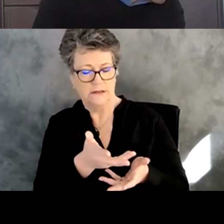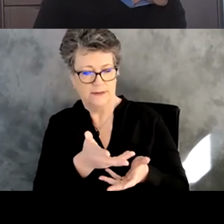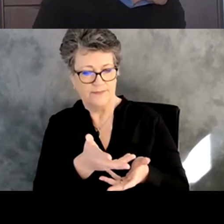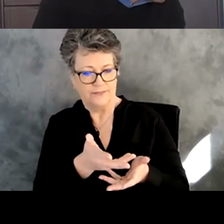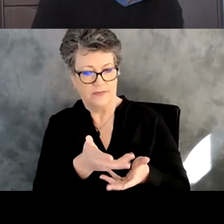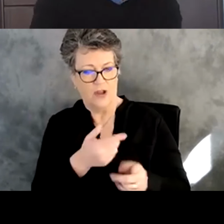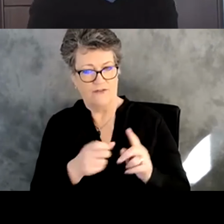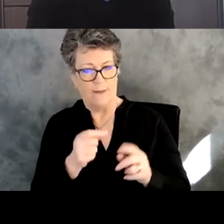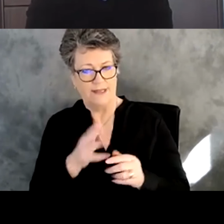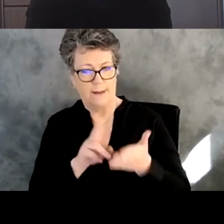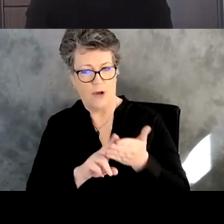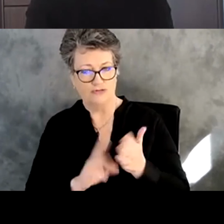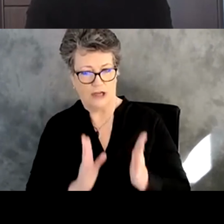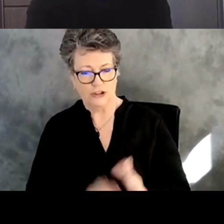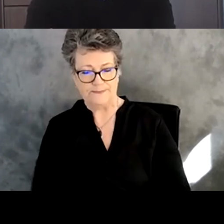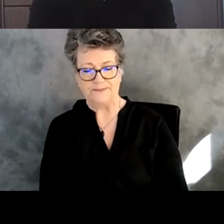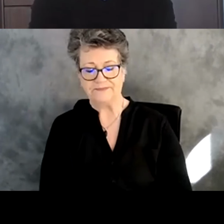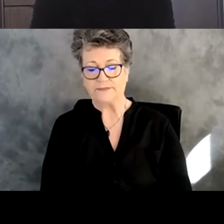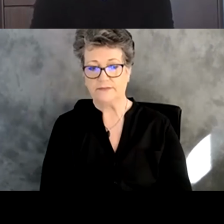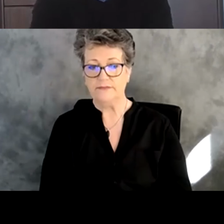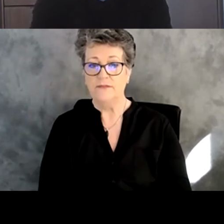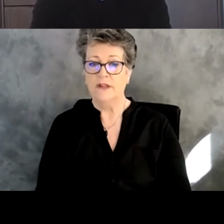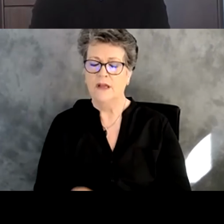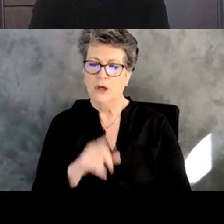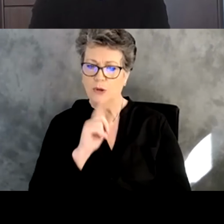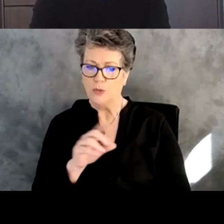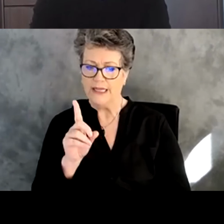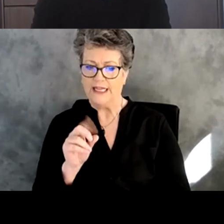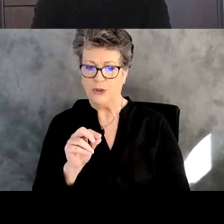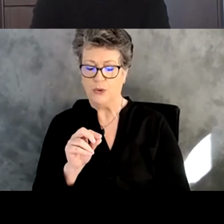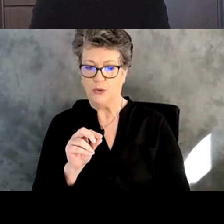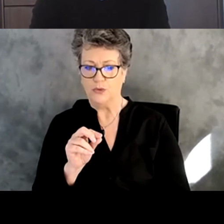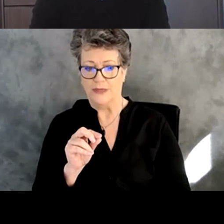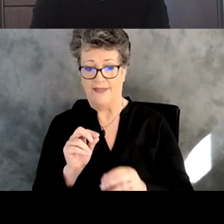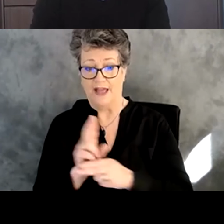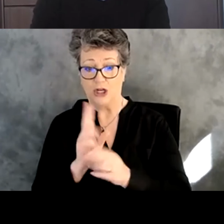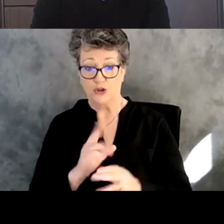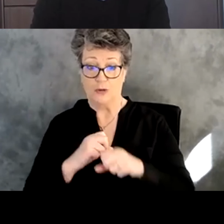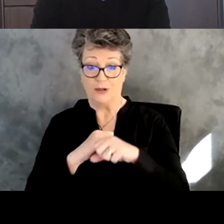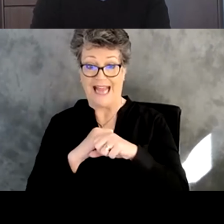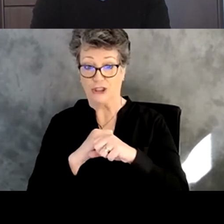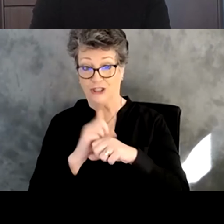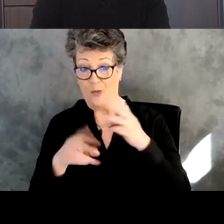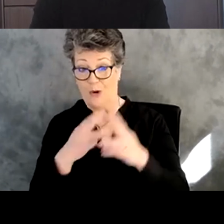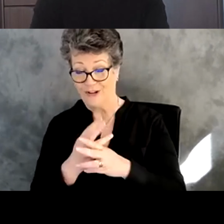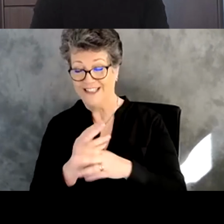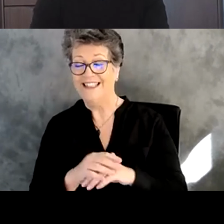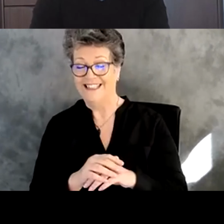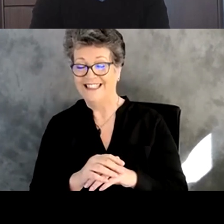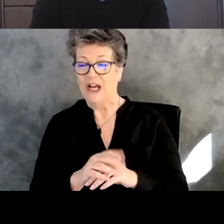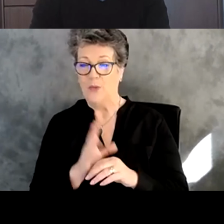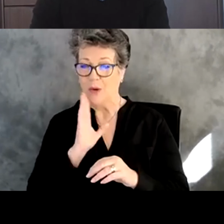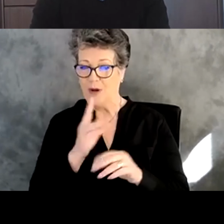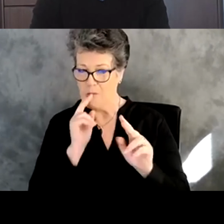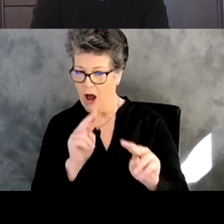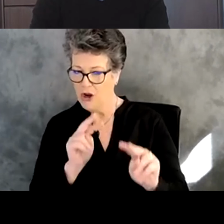behalf of subcontractors. We really do, in the consumer protections kind of world, we're going to, of course,